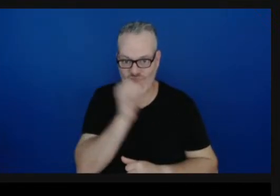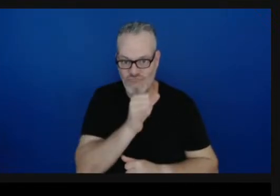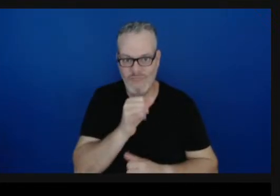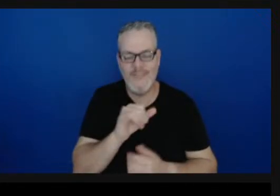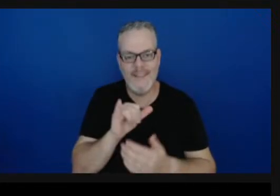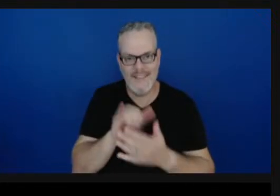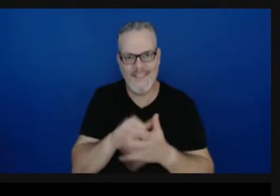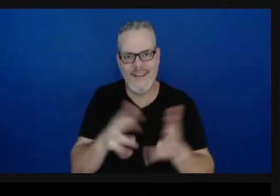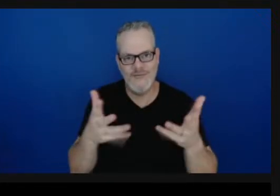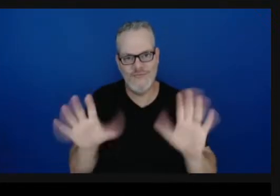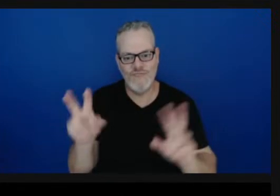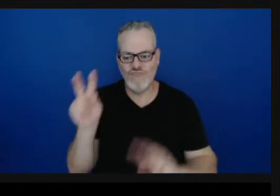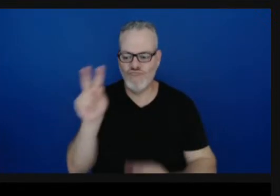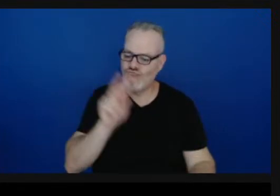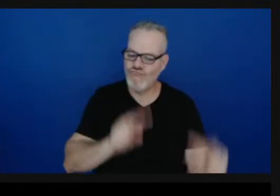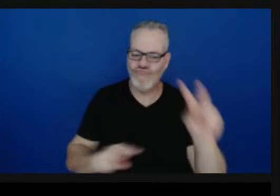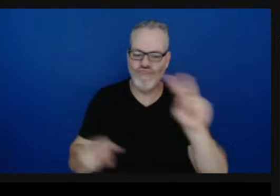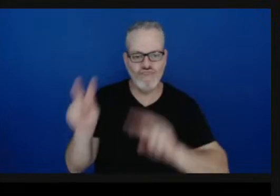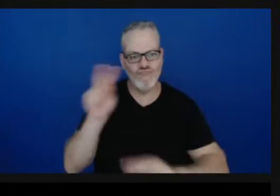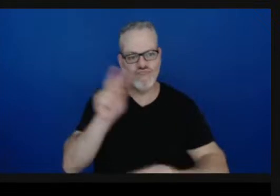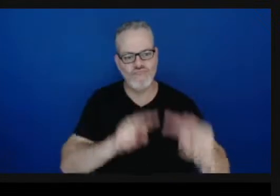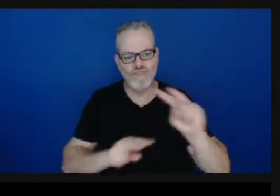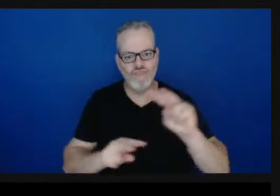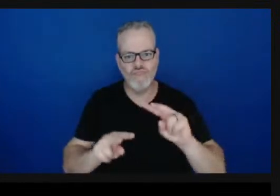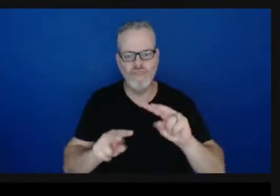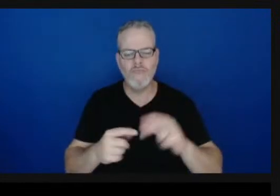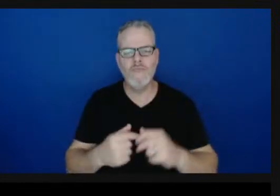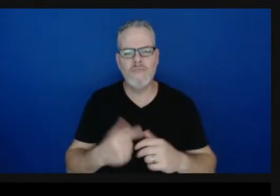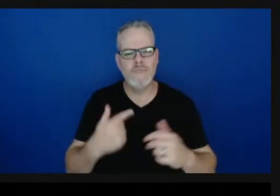observations we have here. Maybe I'll try those